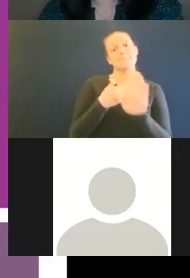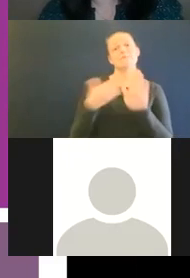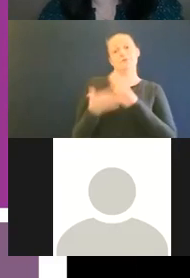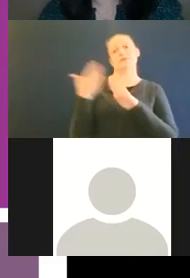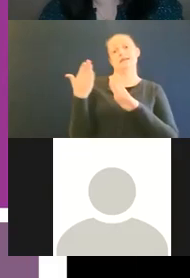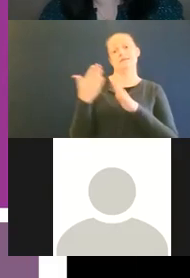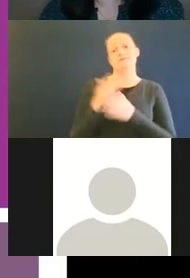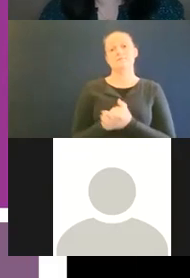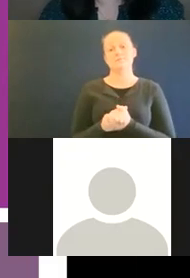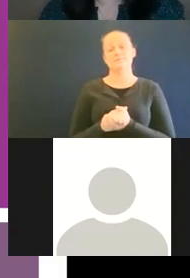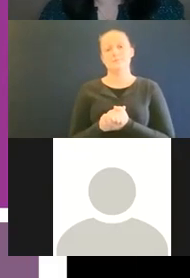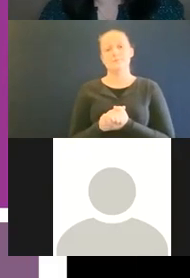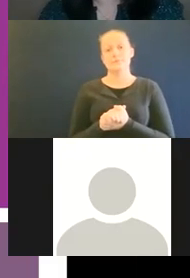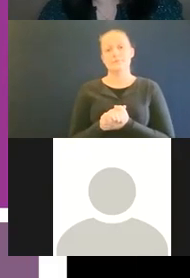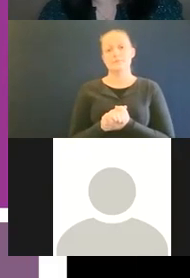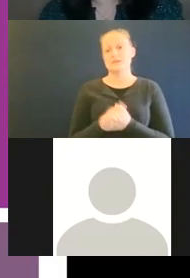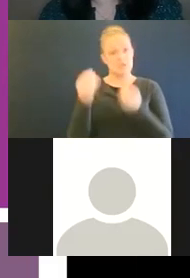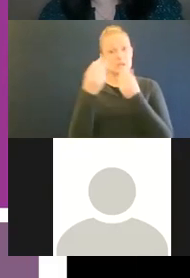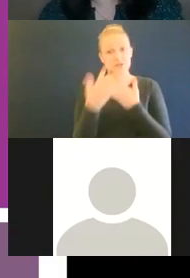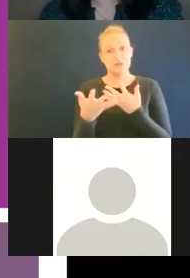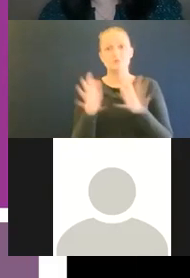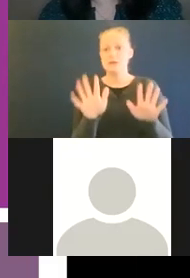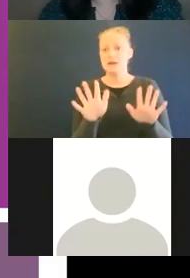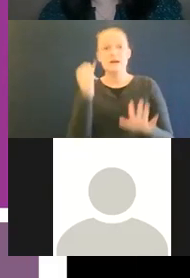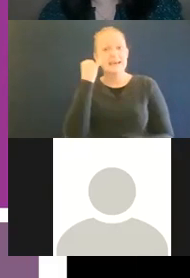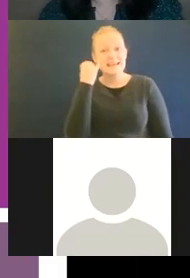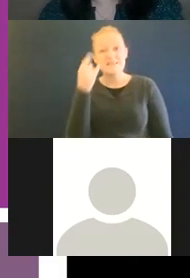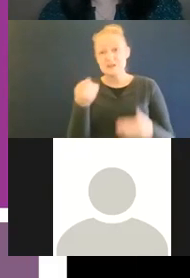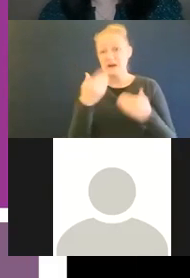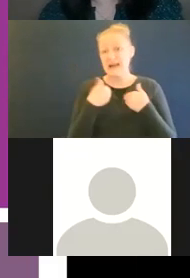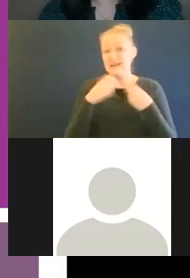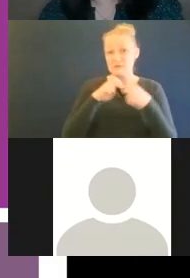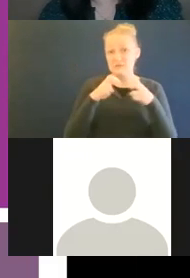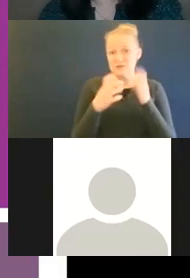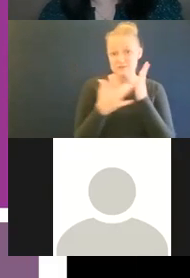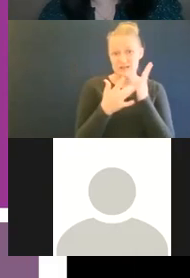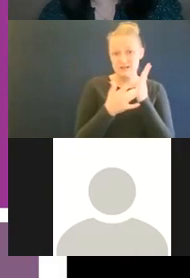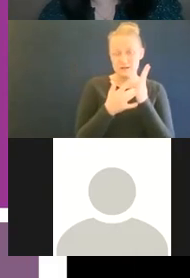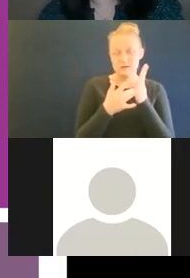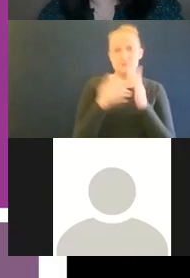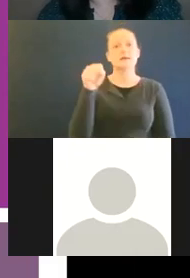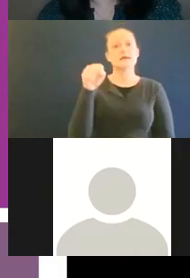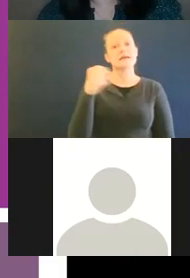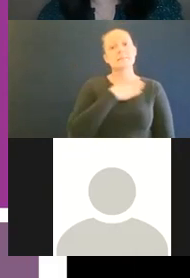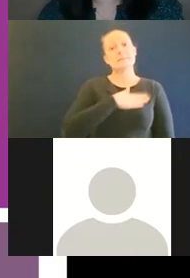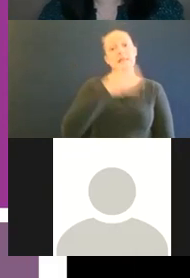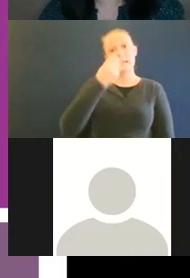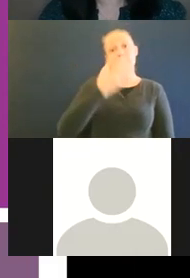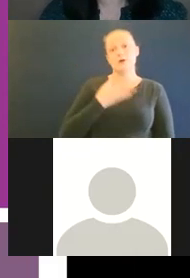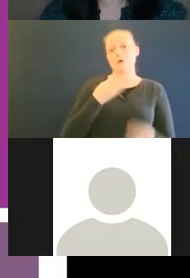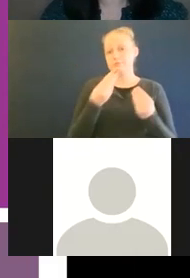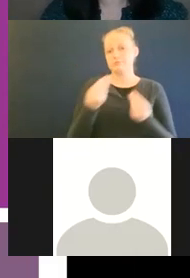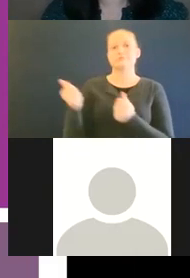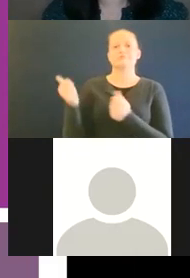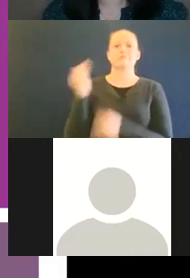So just so that you're aware, unless there's a tech issue, we'll absolutely address that as quickly as we can. But now